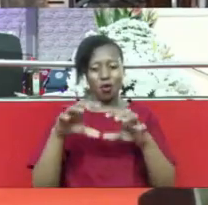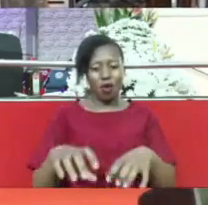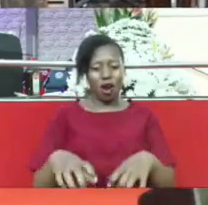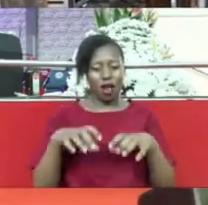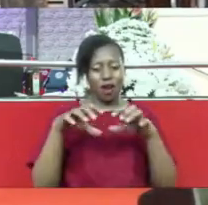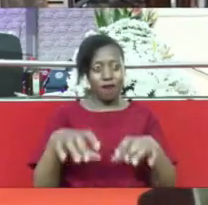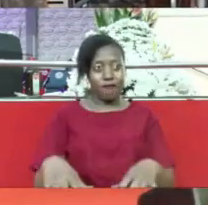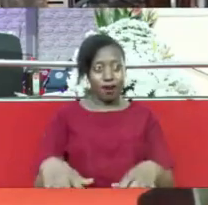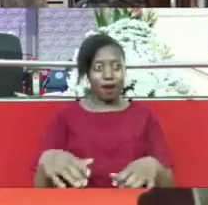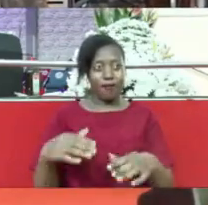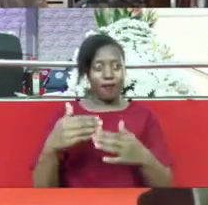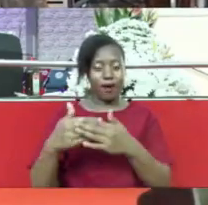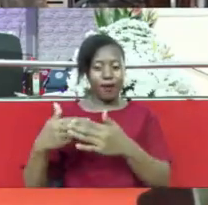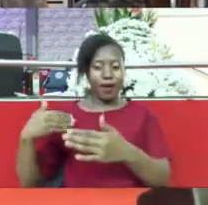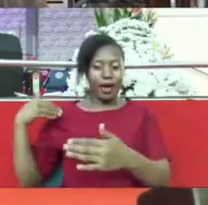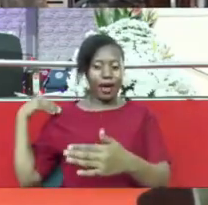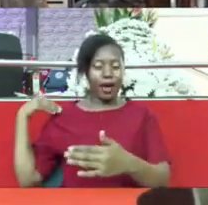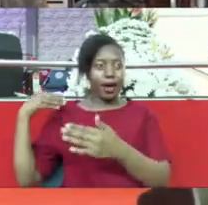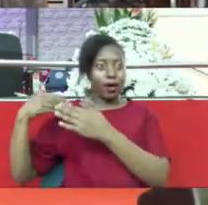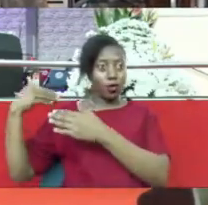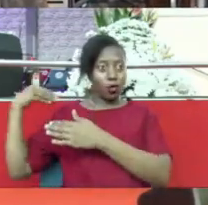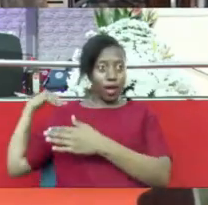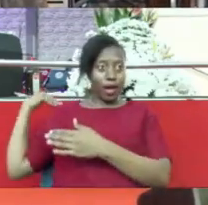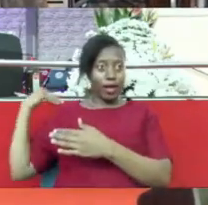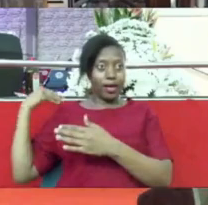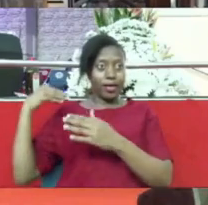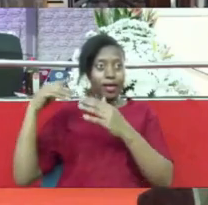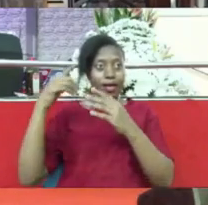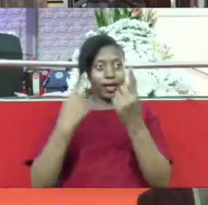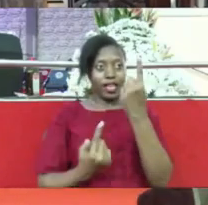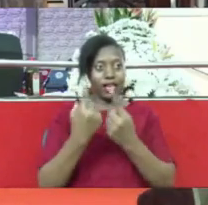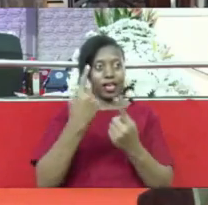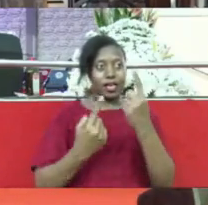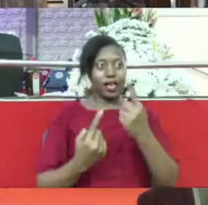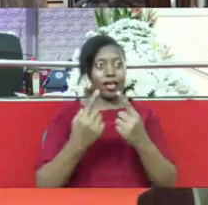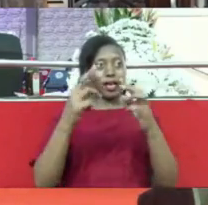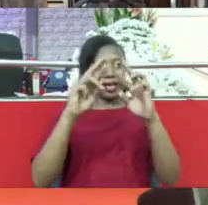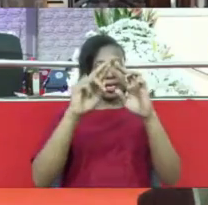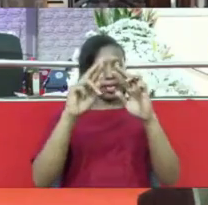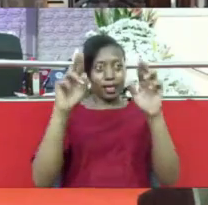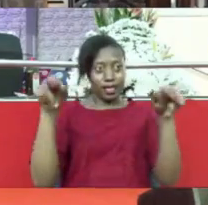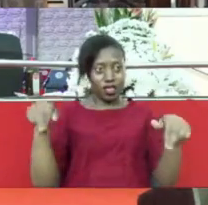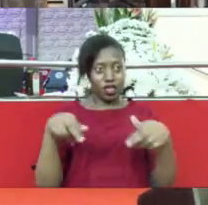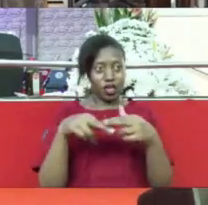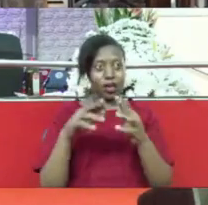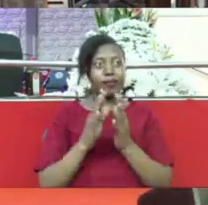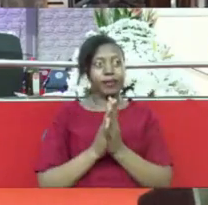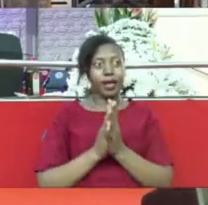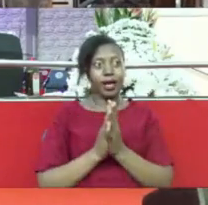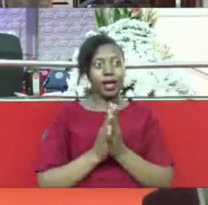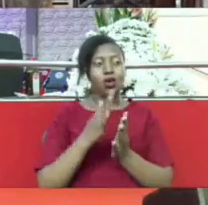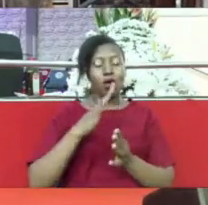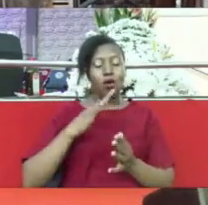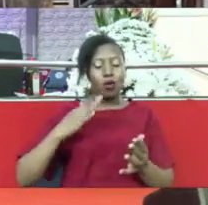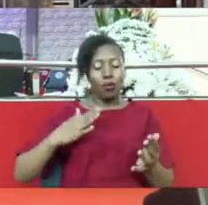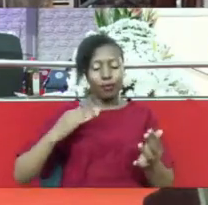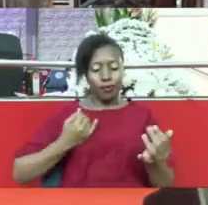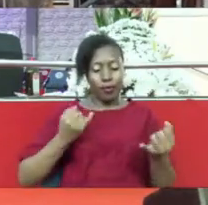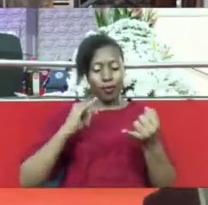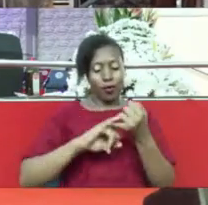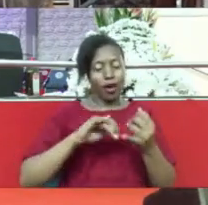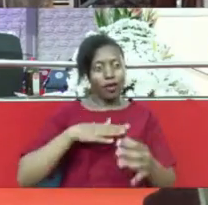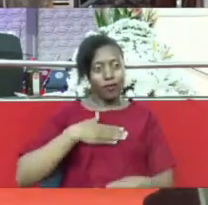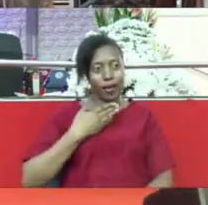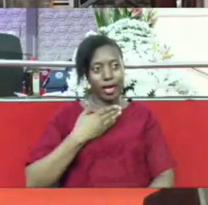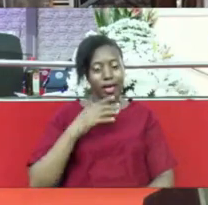my wife Florence, she has planted some sukuma wiki, one portion. Another portion, some